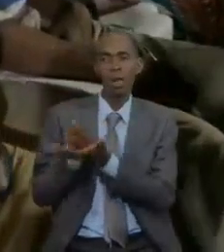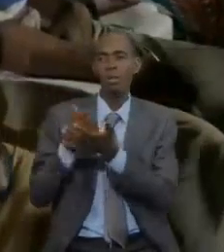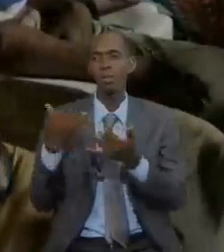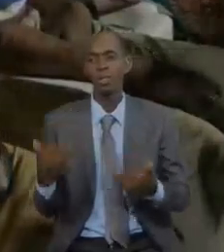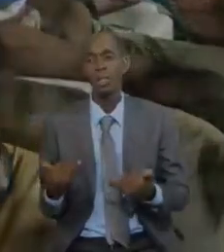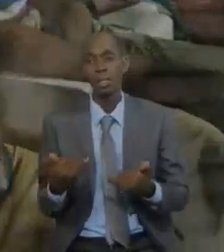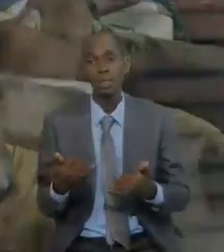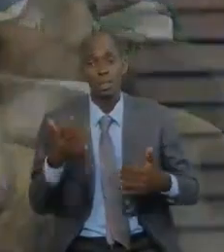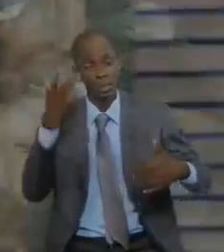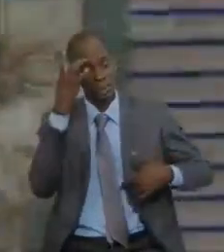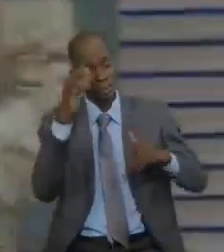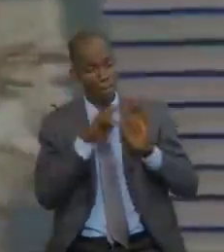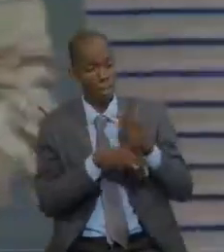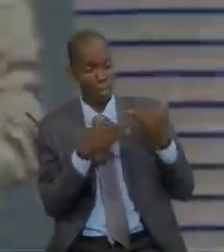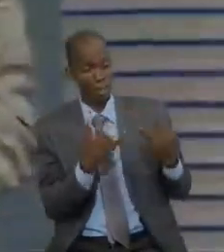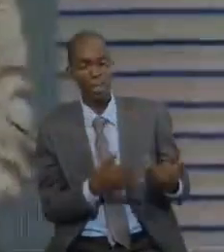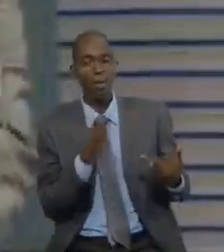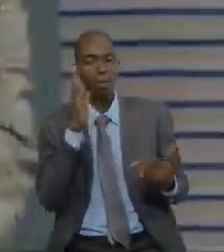Sickness will be helpless.